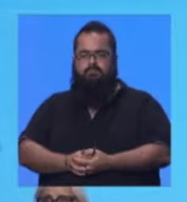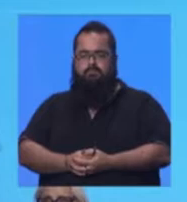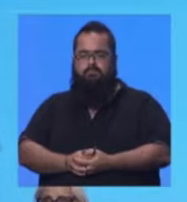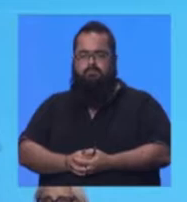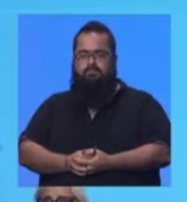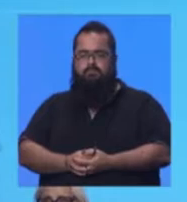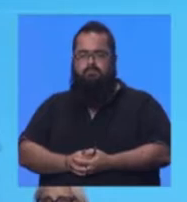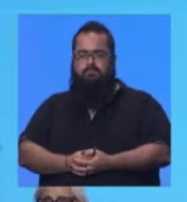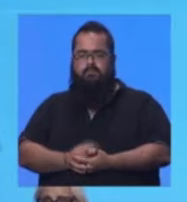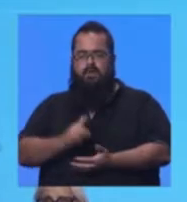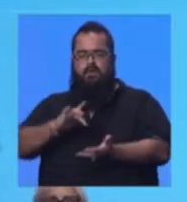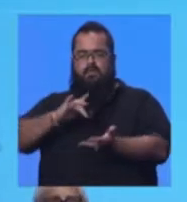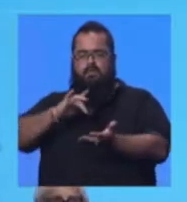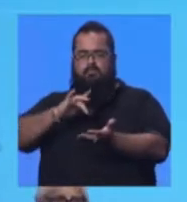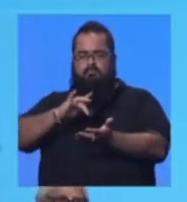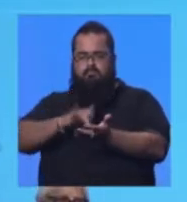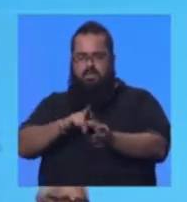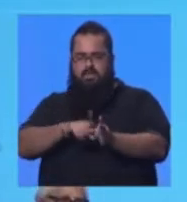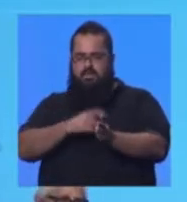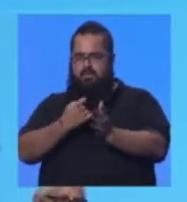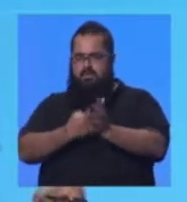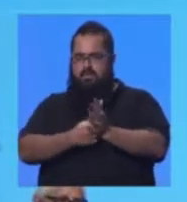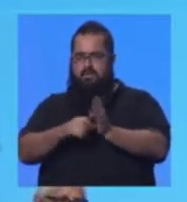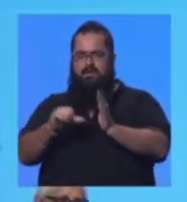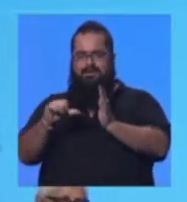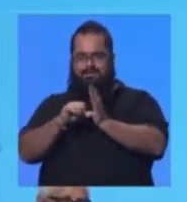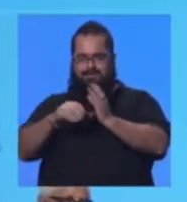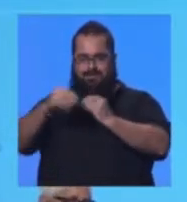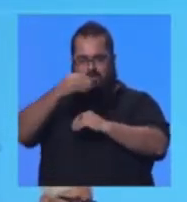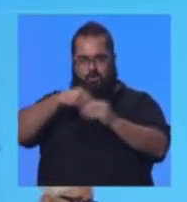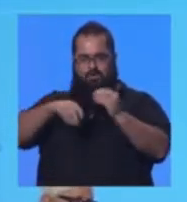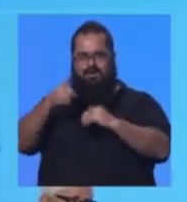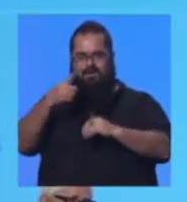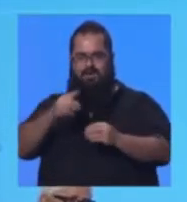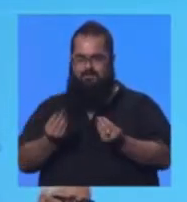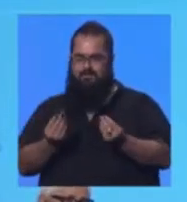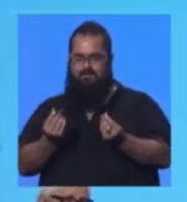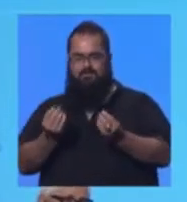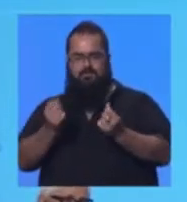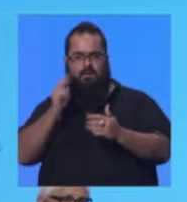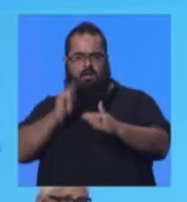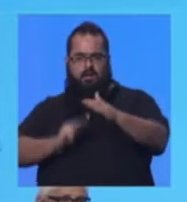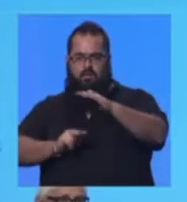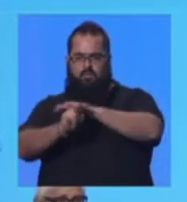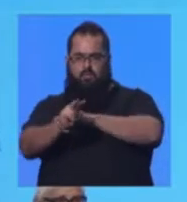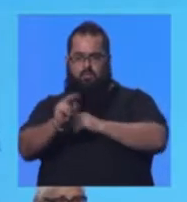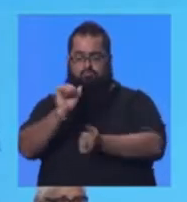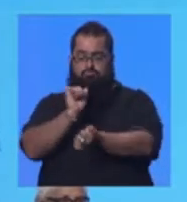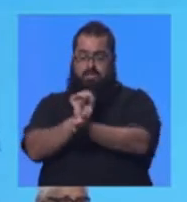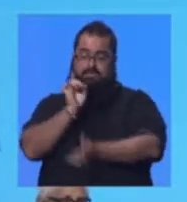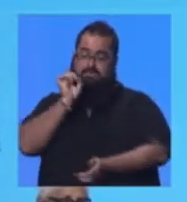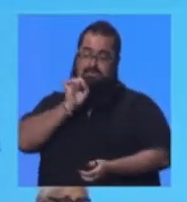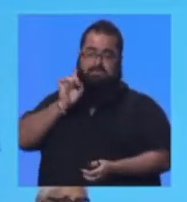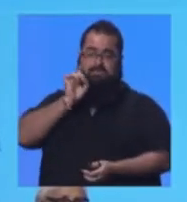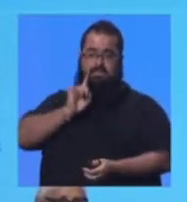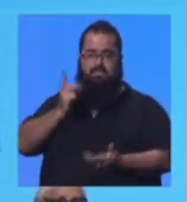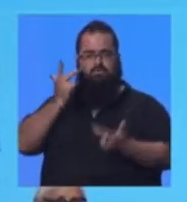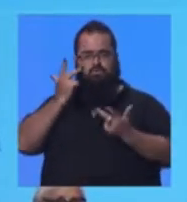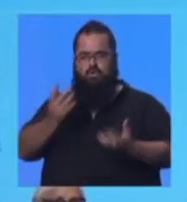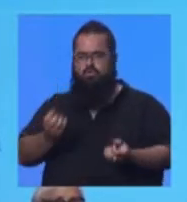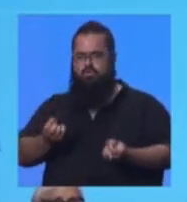The mid-year economic and fiscal outlook released yesterday shows no